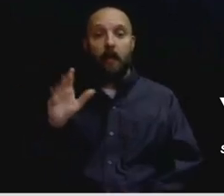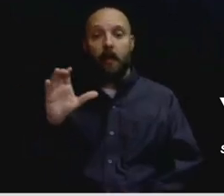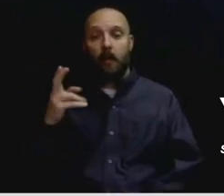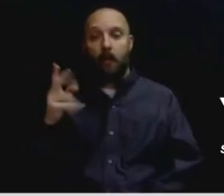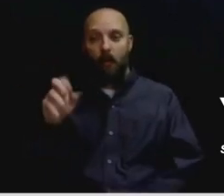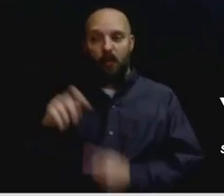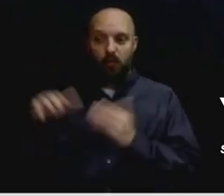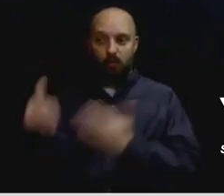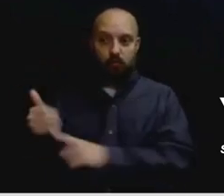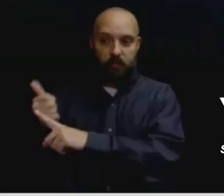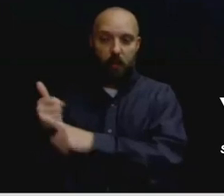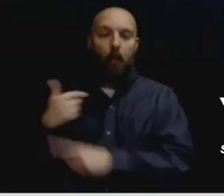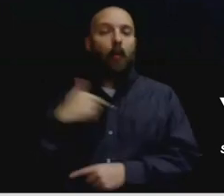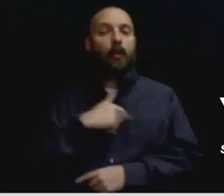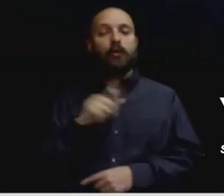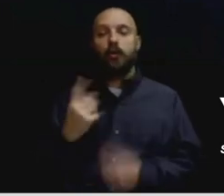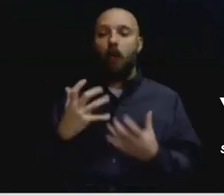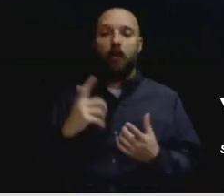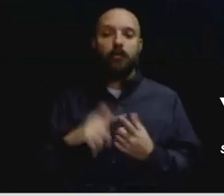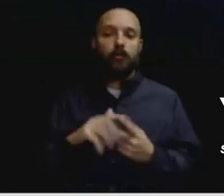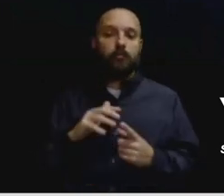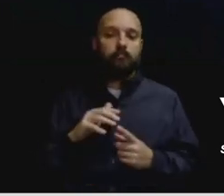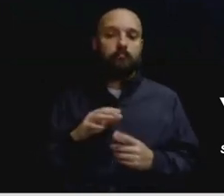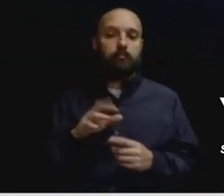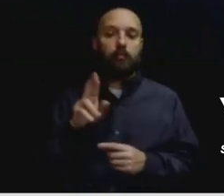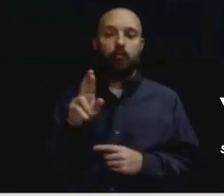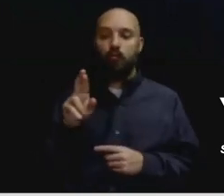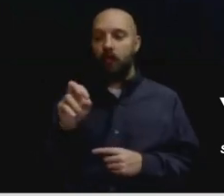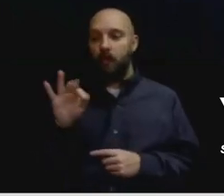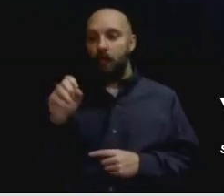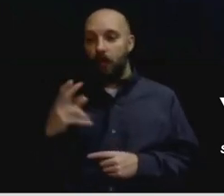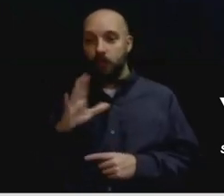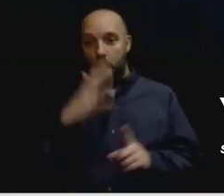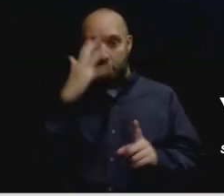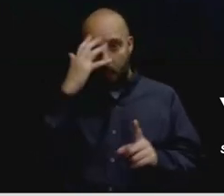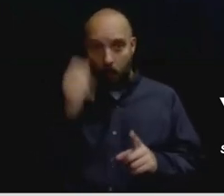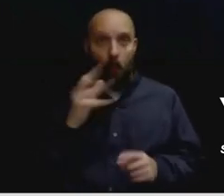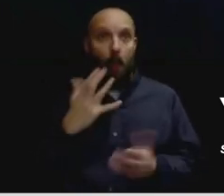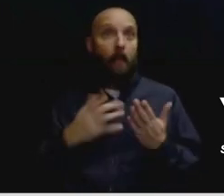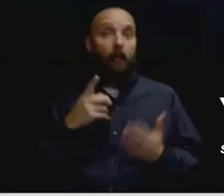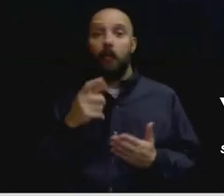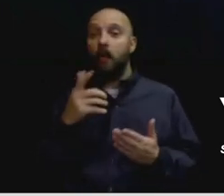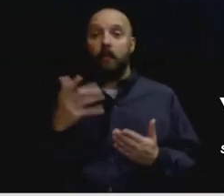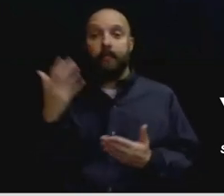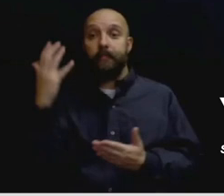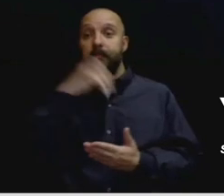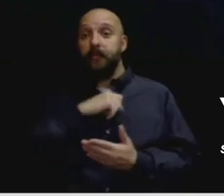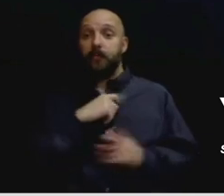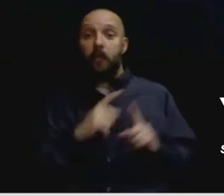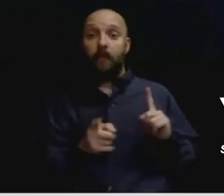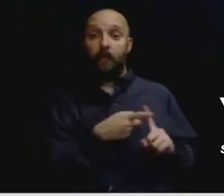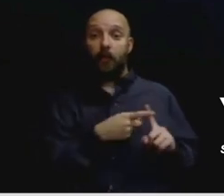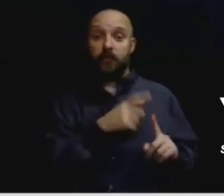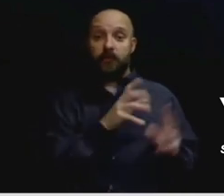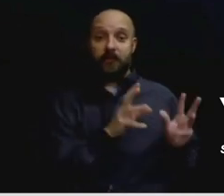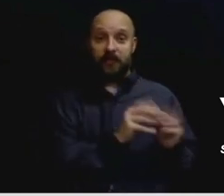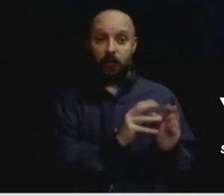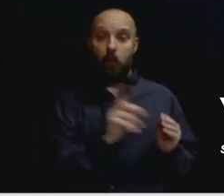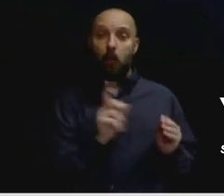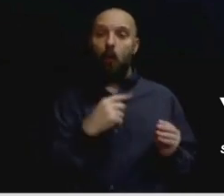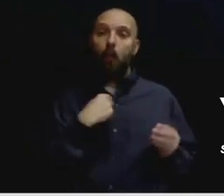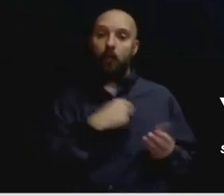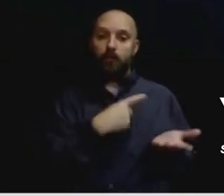themselves, we just want to refresh your memory, or maybe you did have a chance to see our first session and where we talked a lot